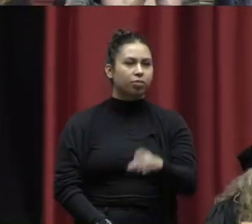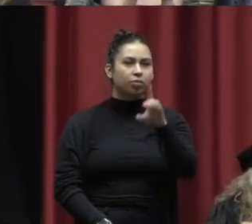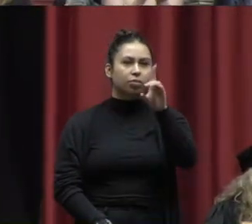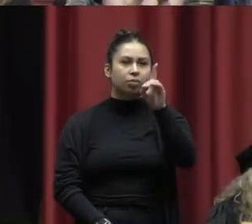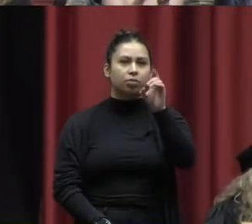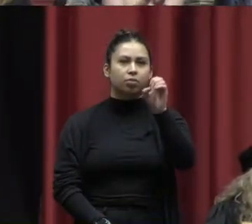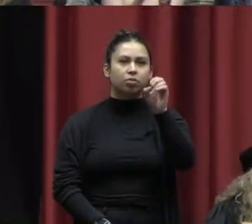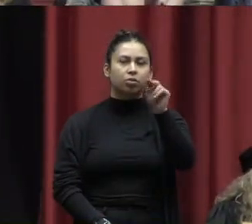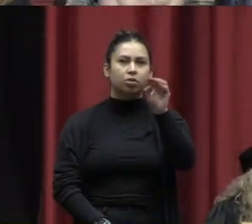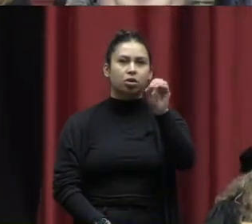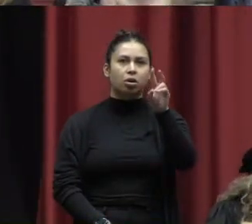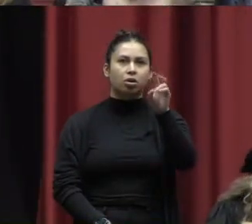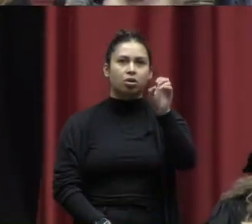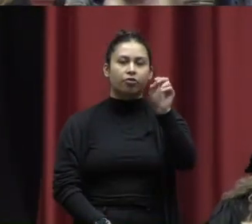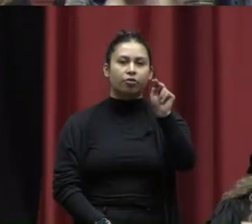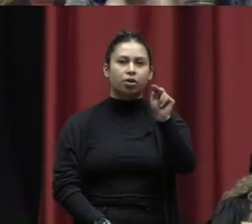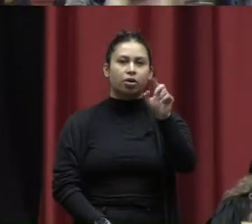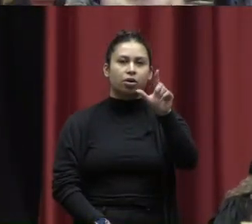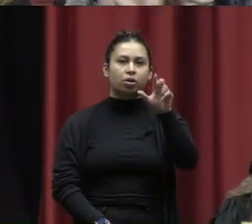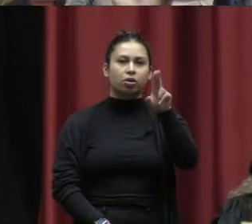Dominic Lucero,